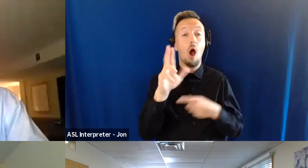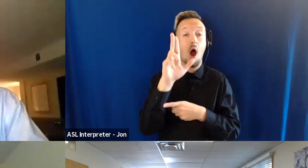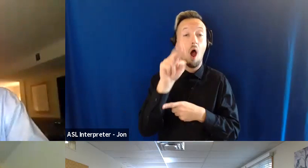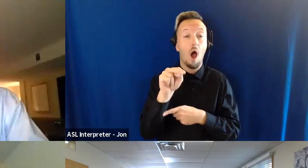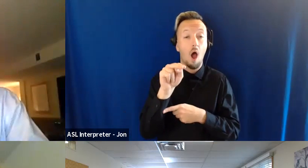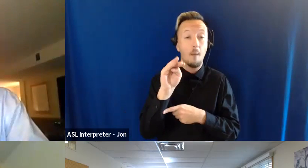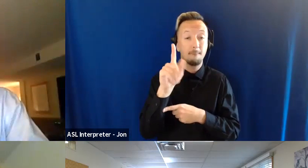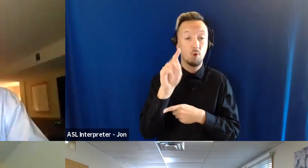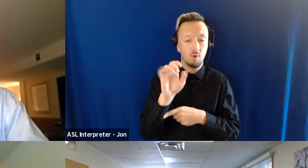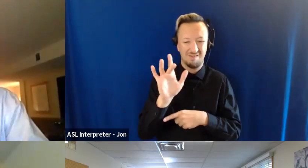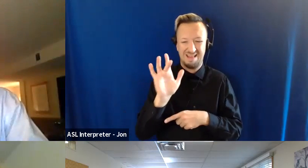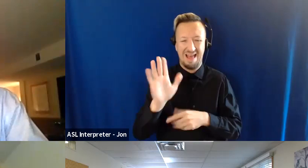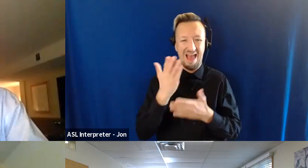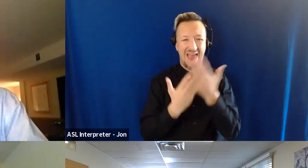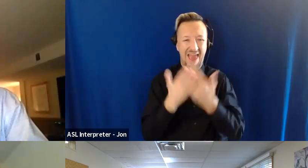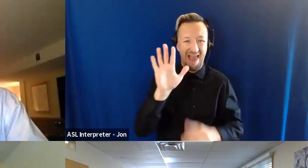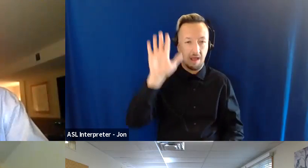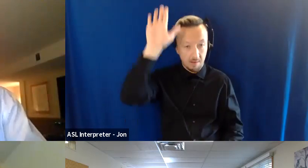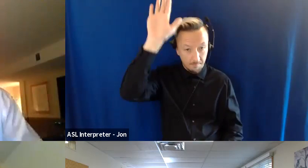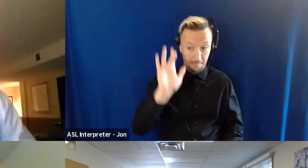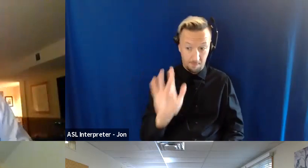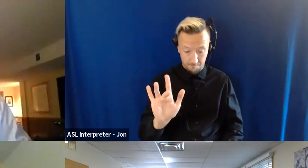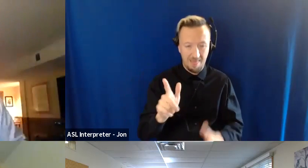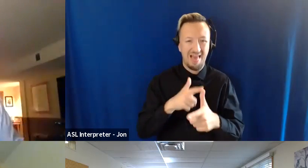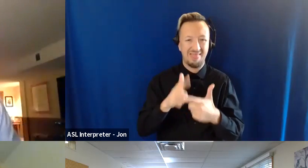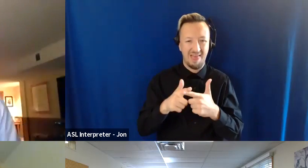their hand and I can unmute them each individually.